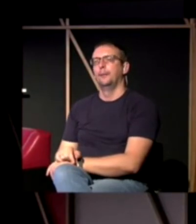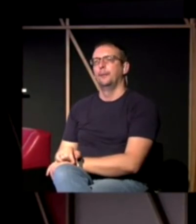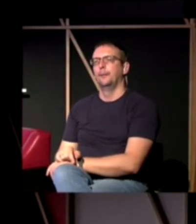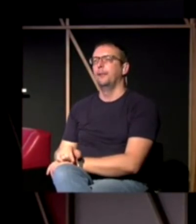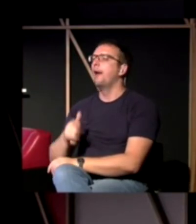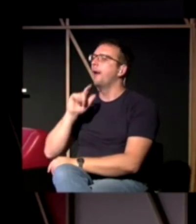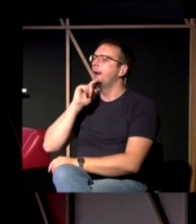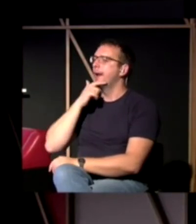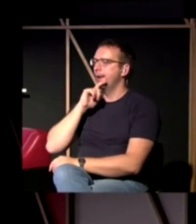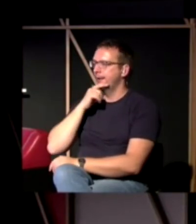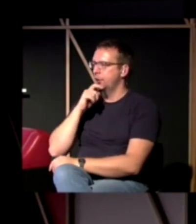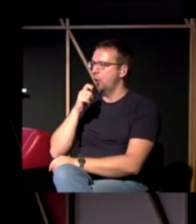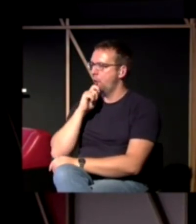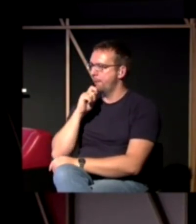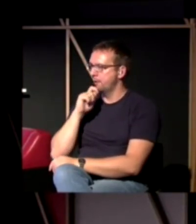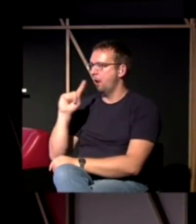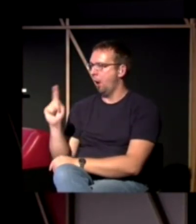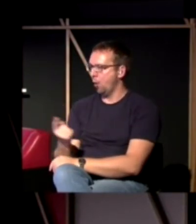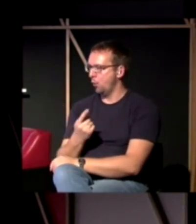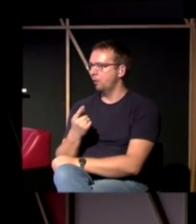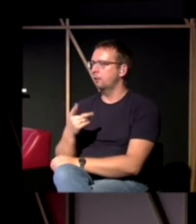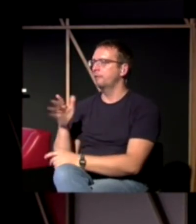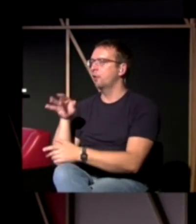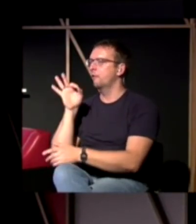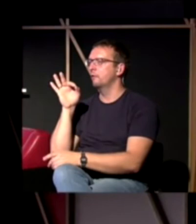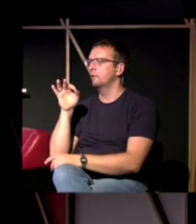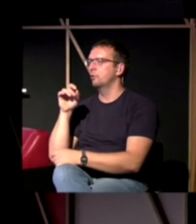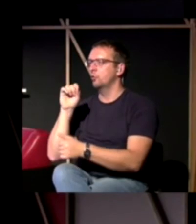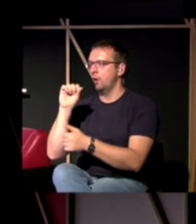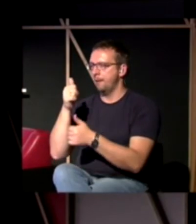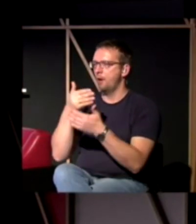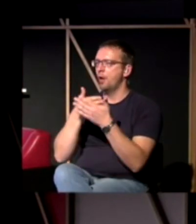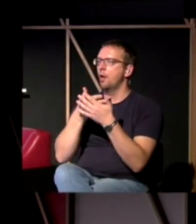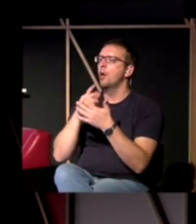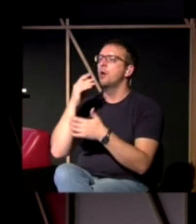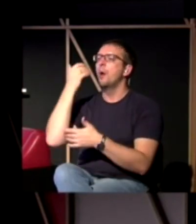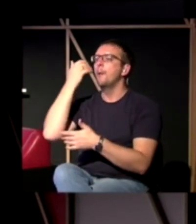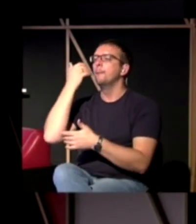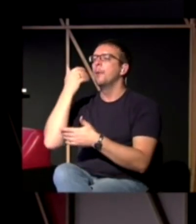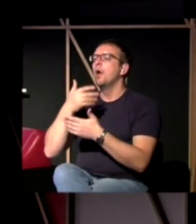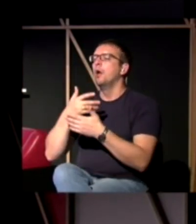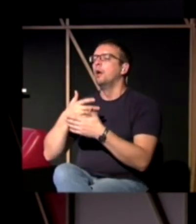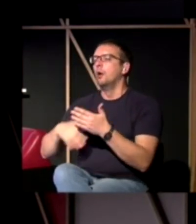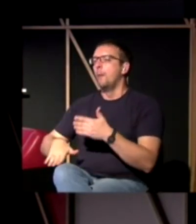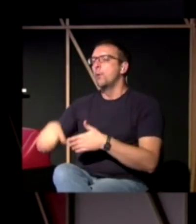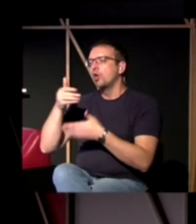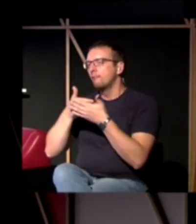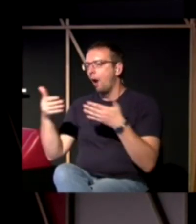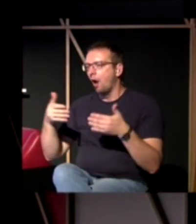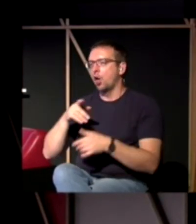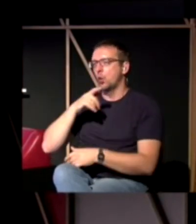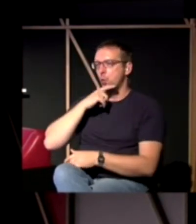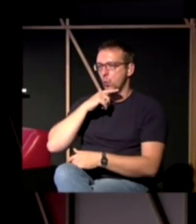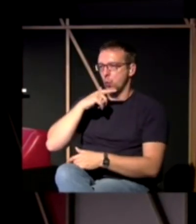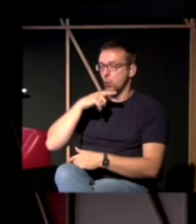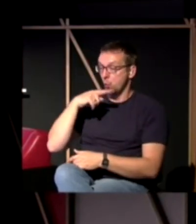native who has been working in Russia for a very long time. I think it was a success. I now returned a month ago